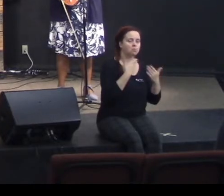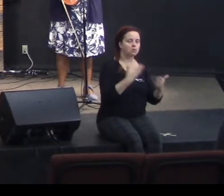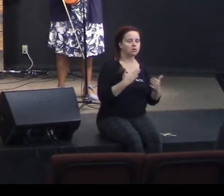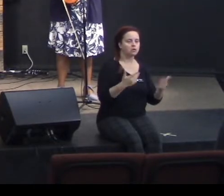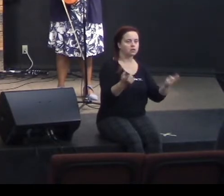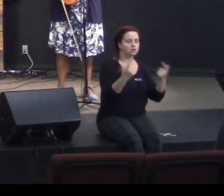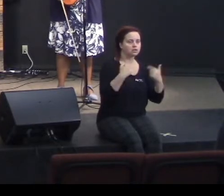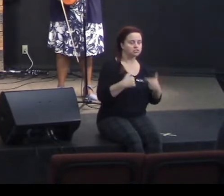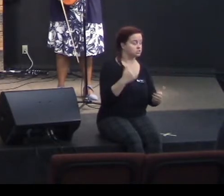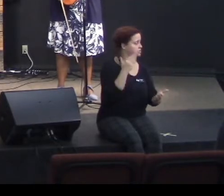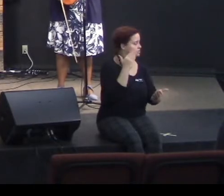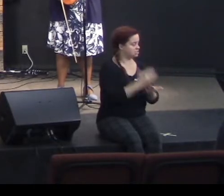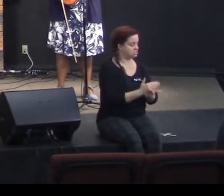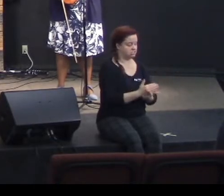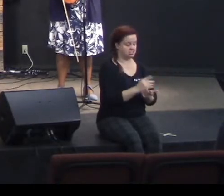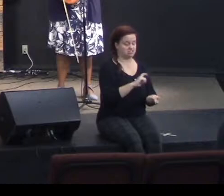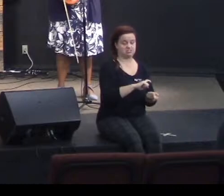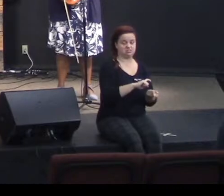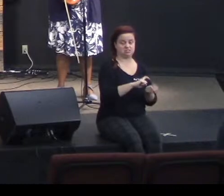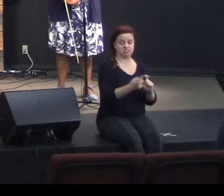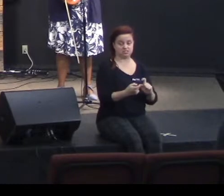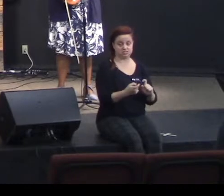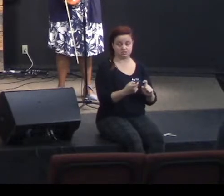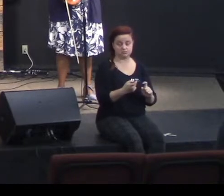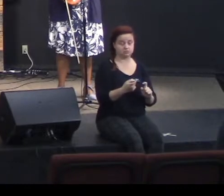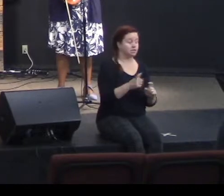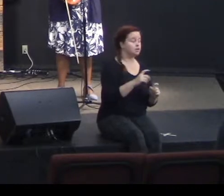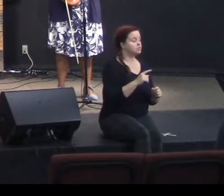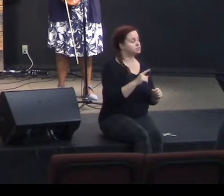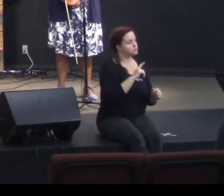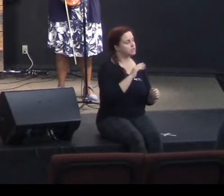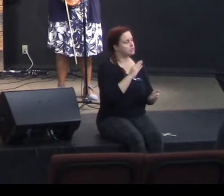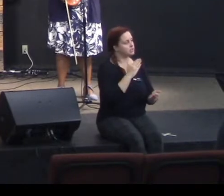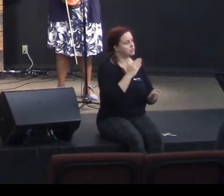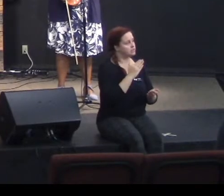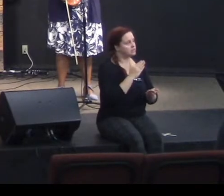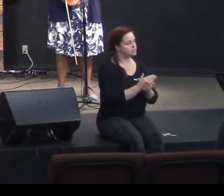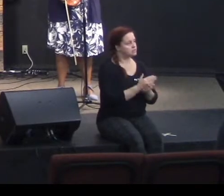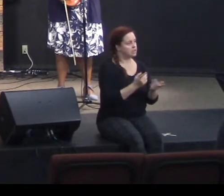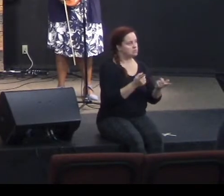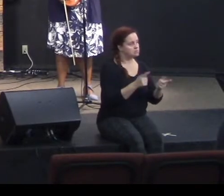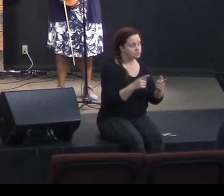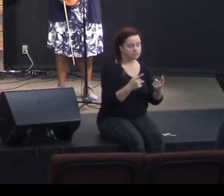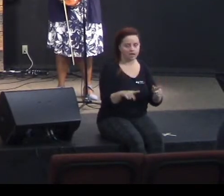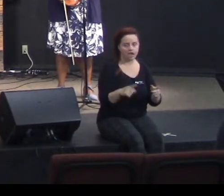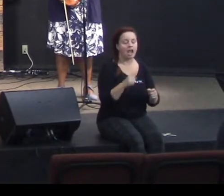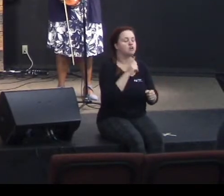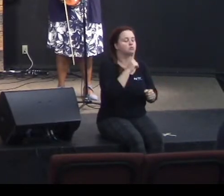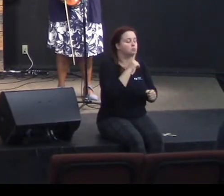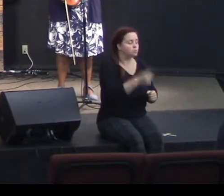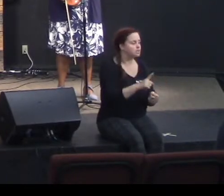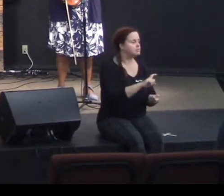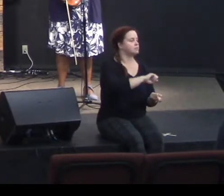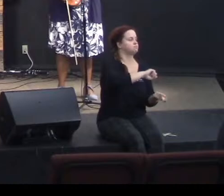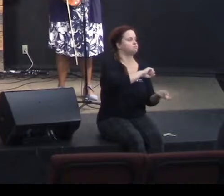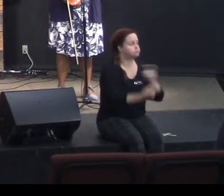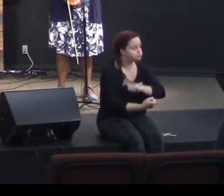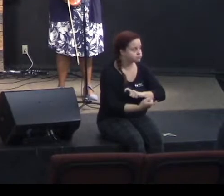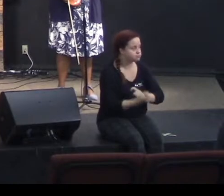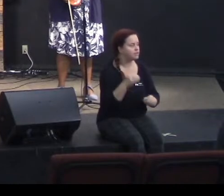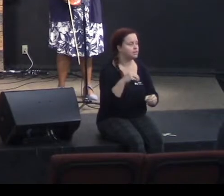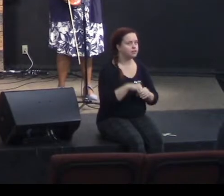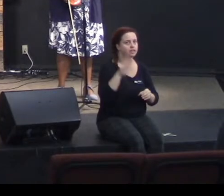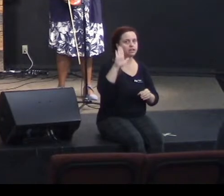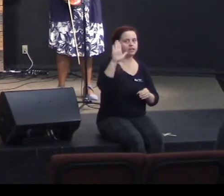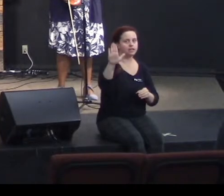this cycle of just trying to change and really be transformed into His image. You know, but in order to be able to do